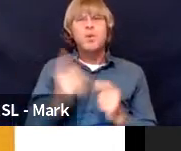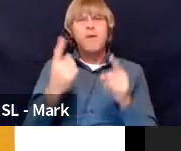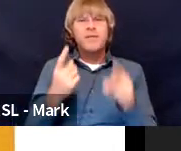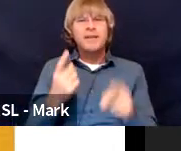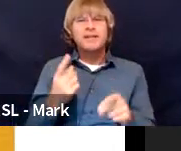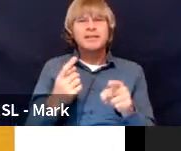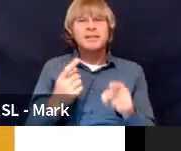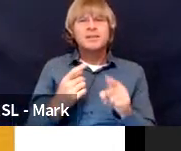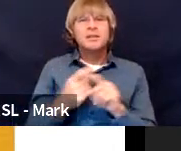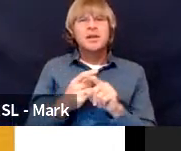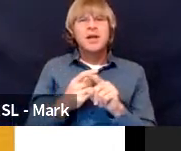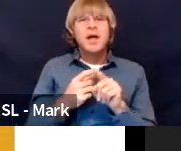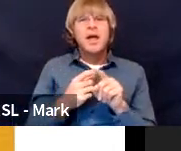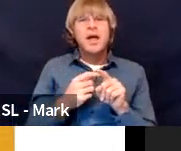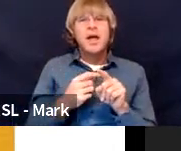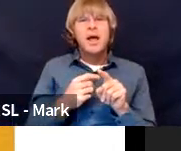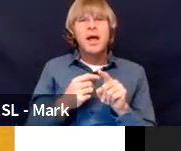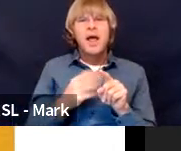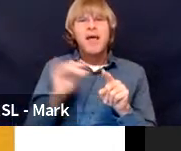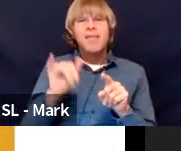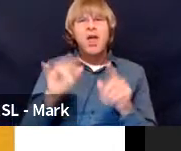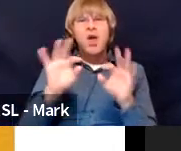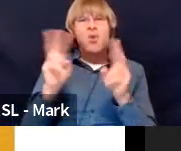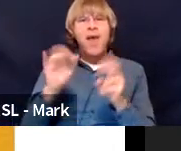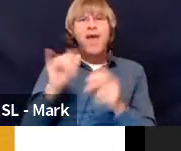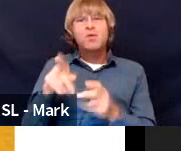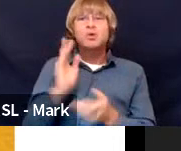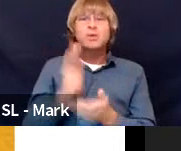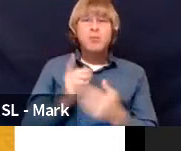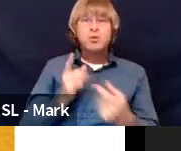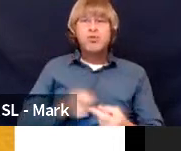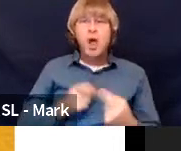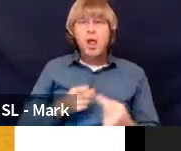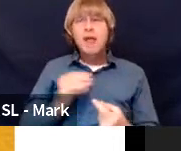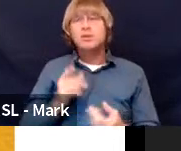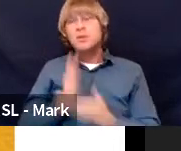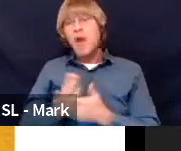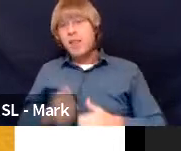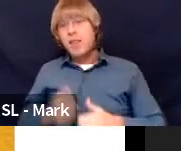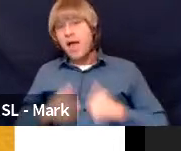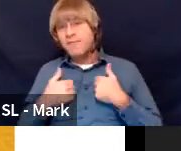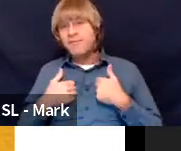was Huey P. Newton. And the quote is, if you stop struggling, then you stop life.